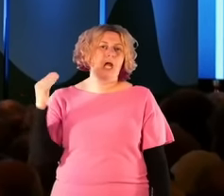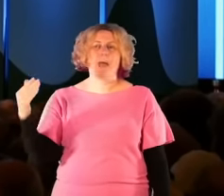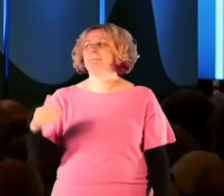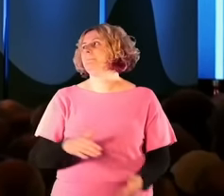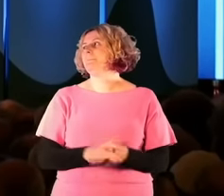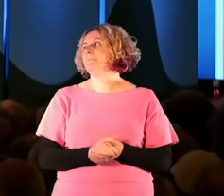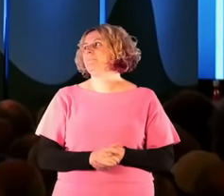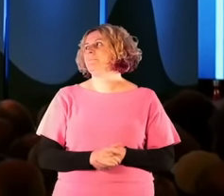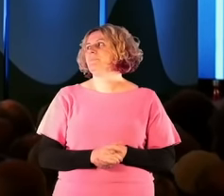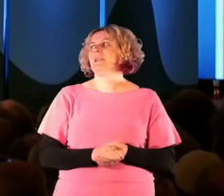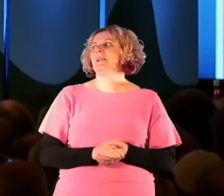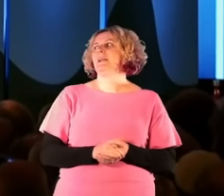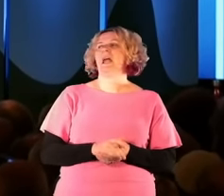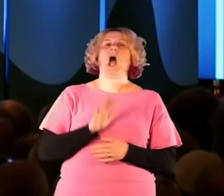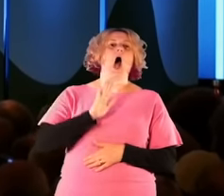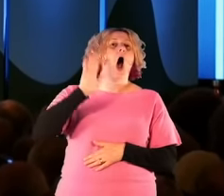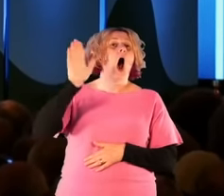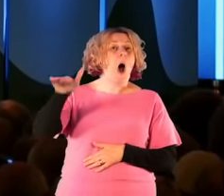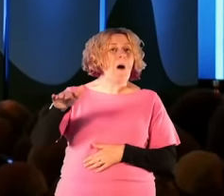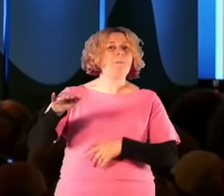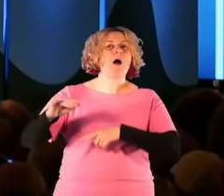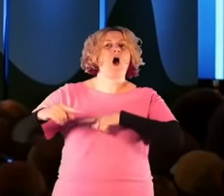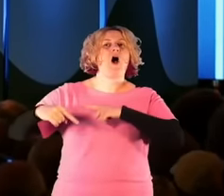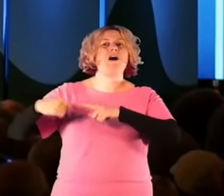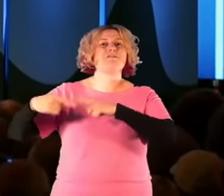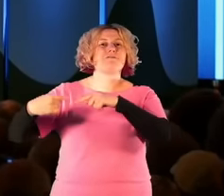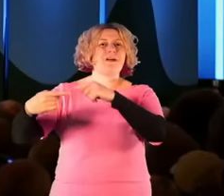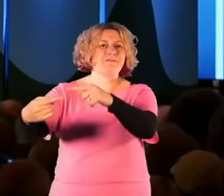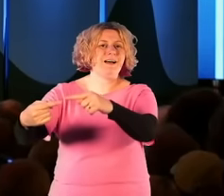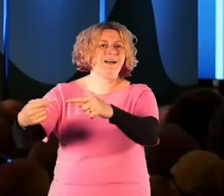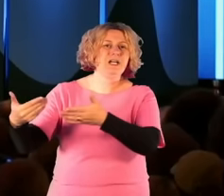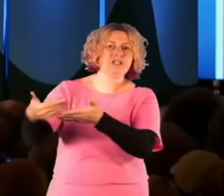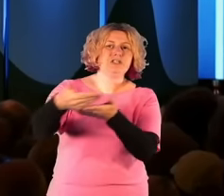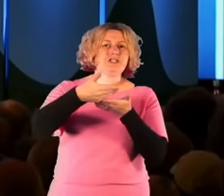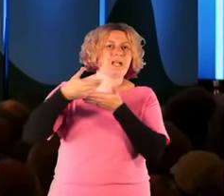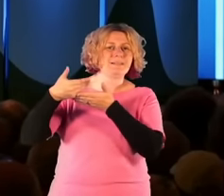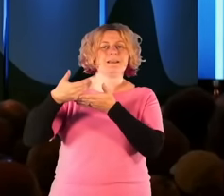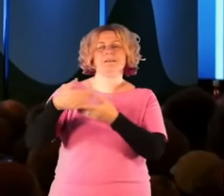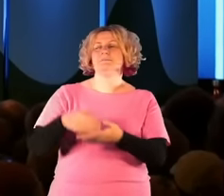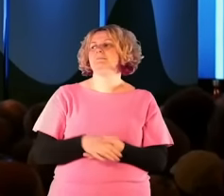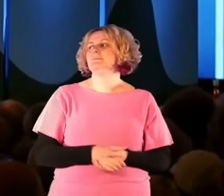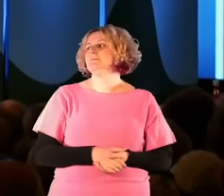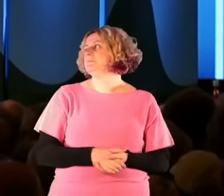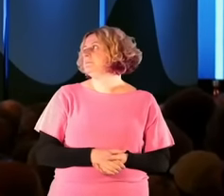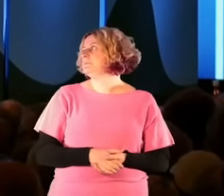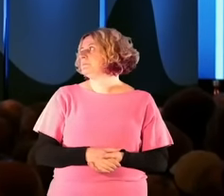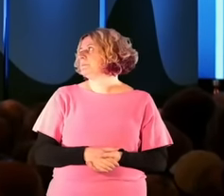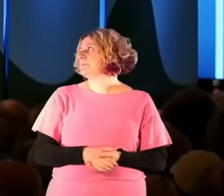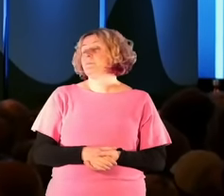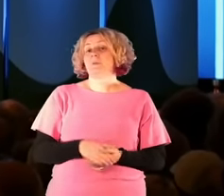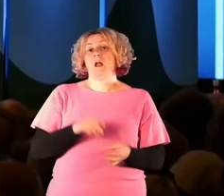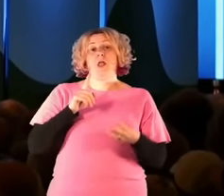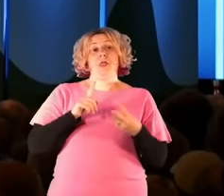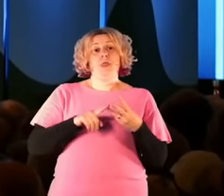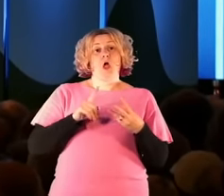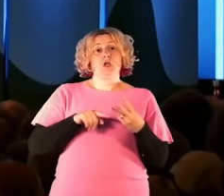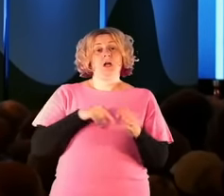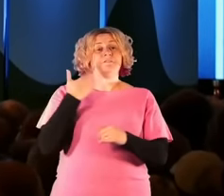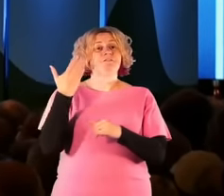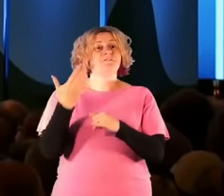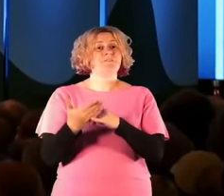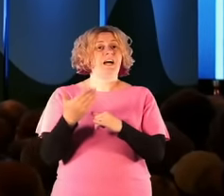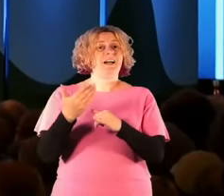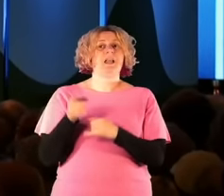Home. Home forever. Place of shelter. But then, thirdly and finally, this is a place